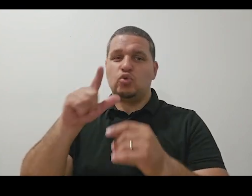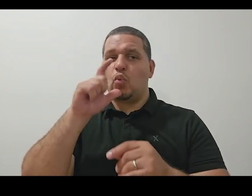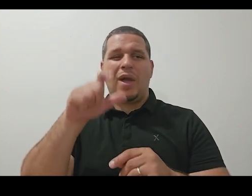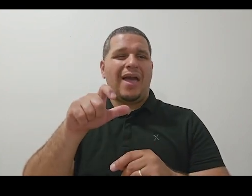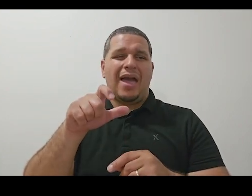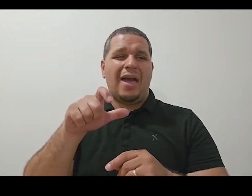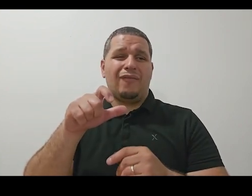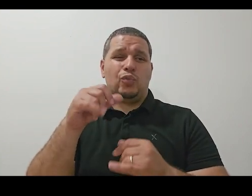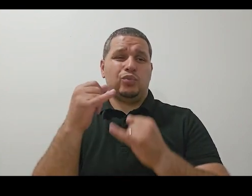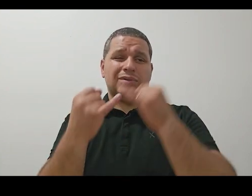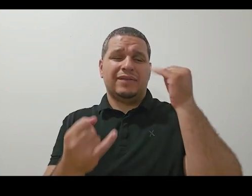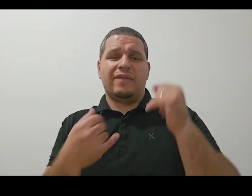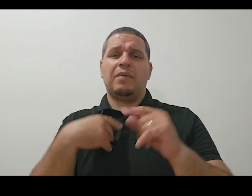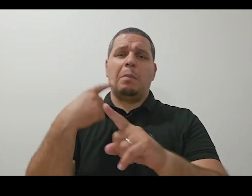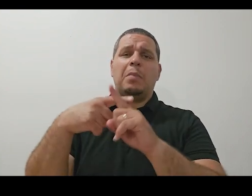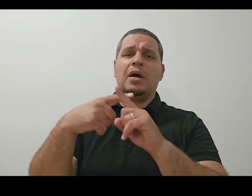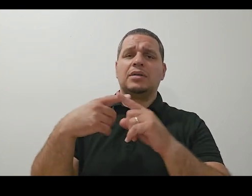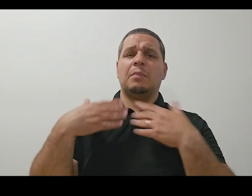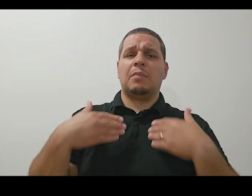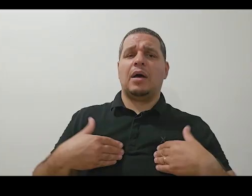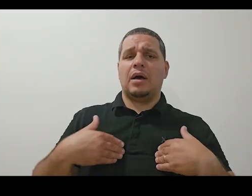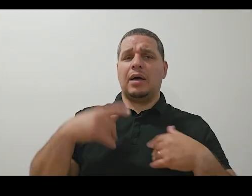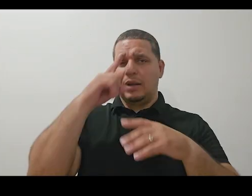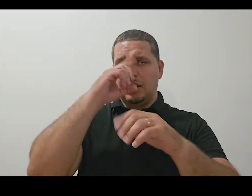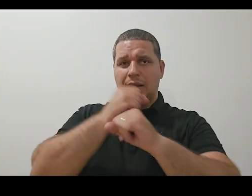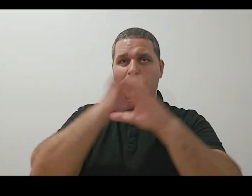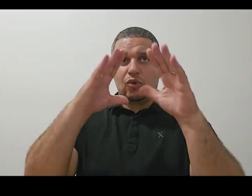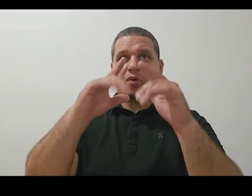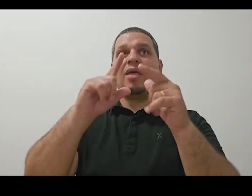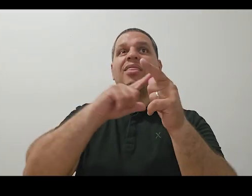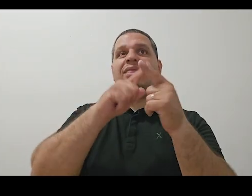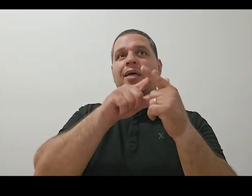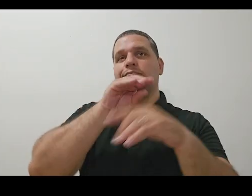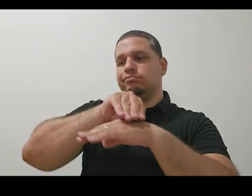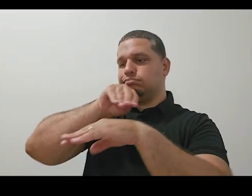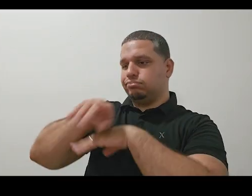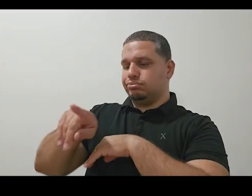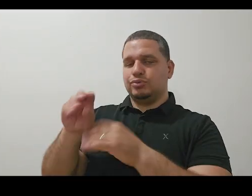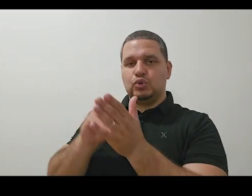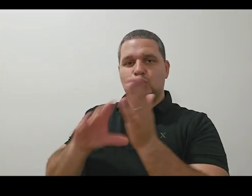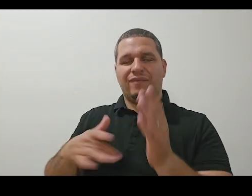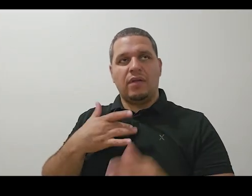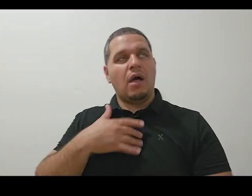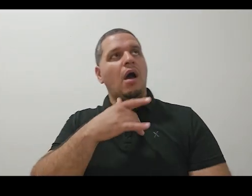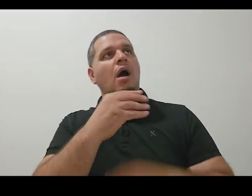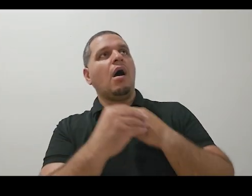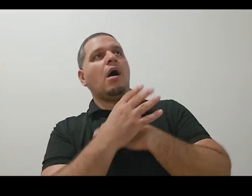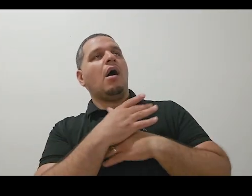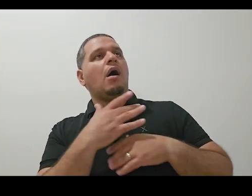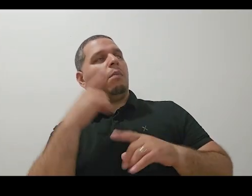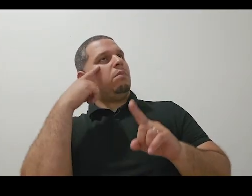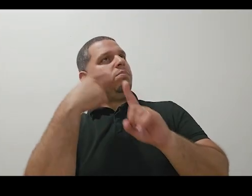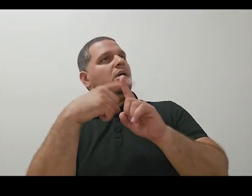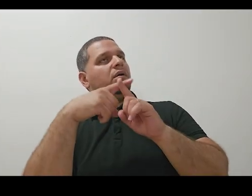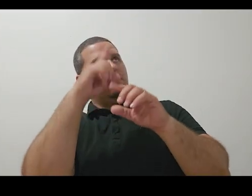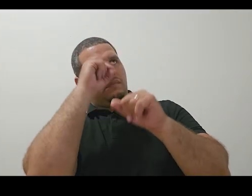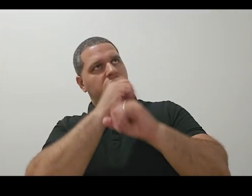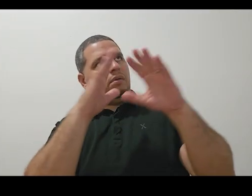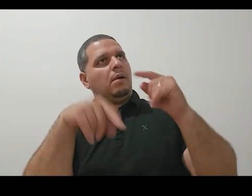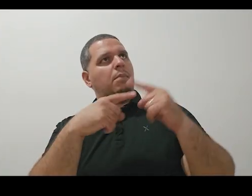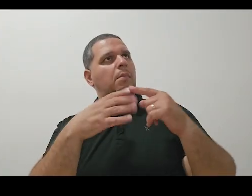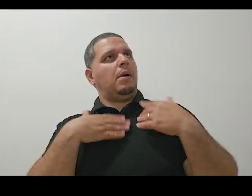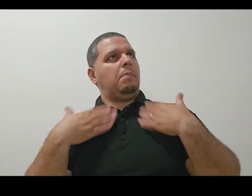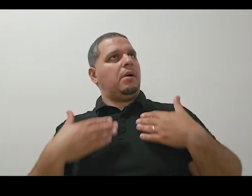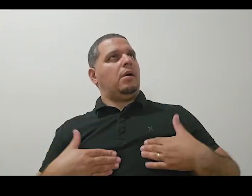be too skinny, you can have positive body image, and she felt very good about herself too. So I feel that's a very